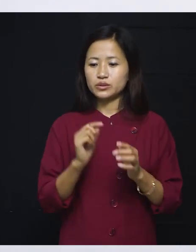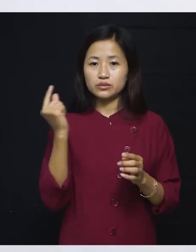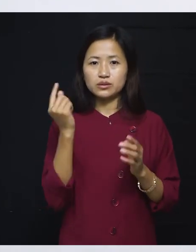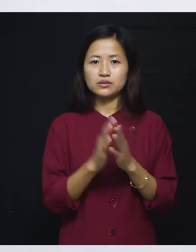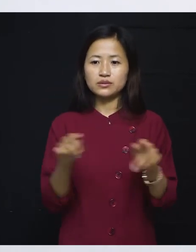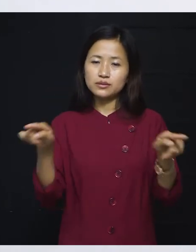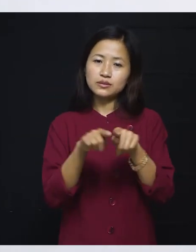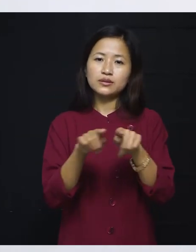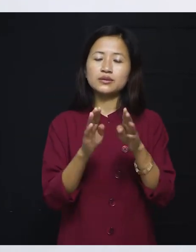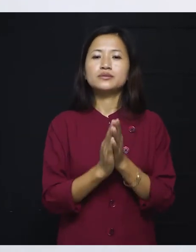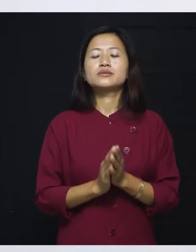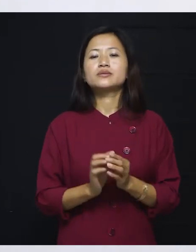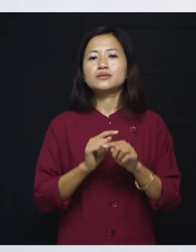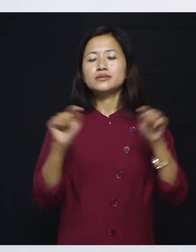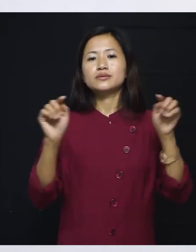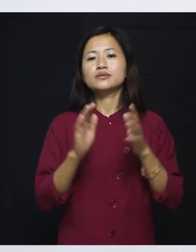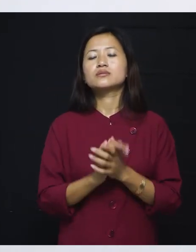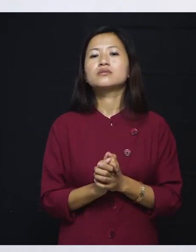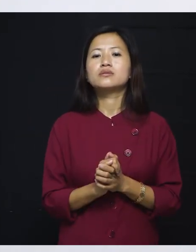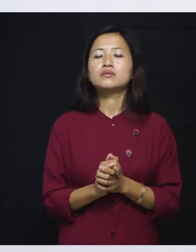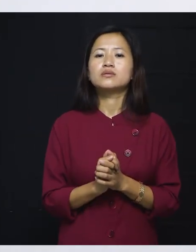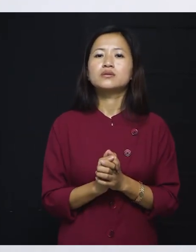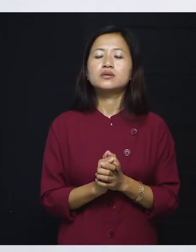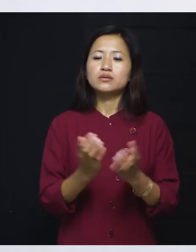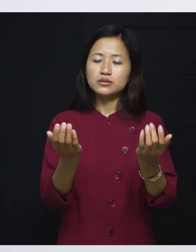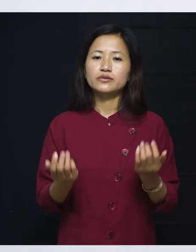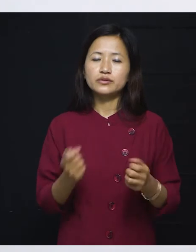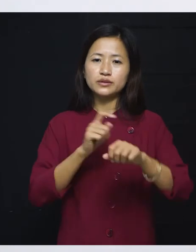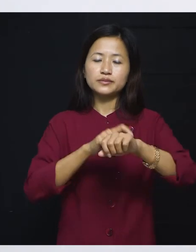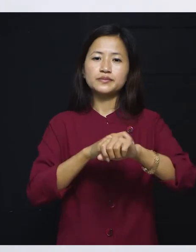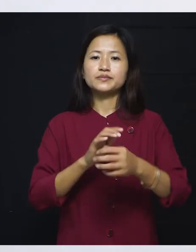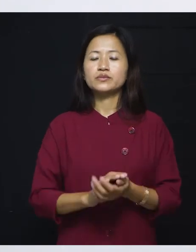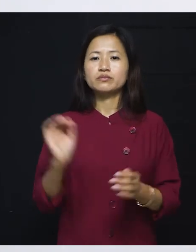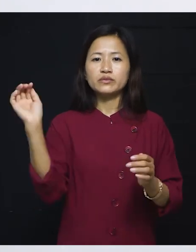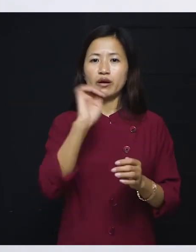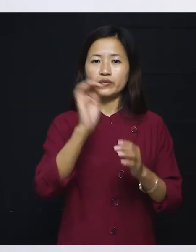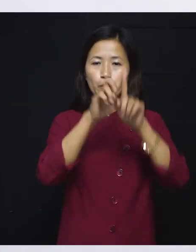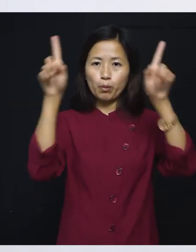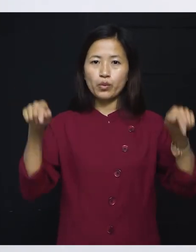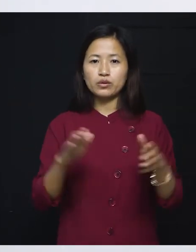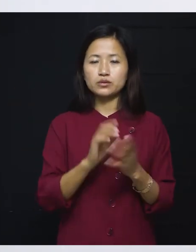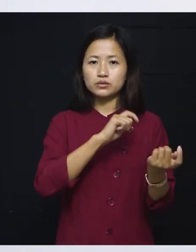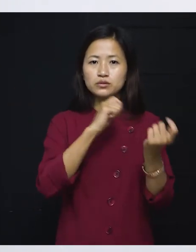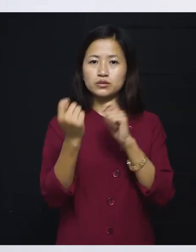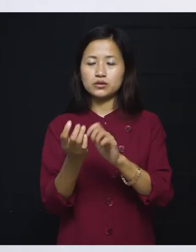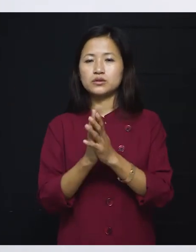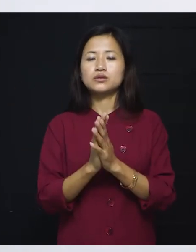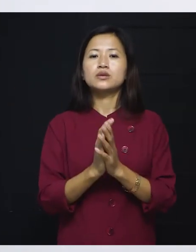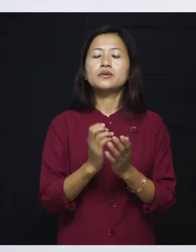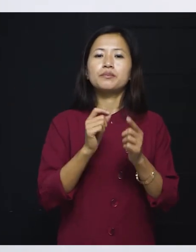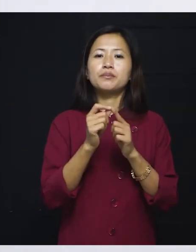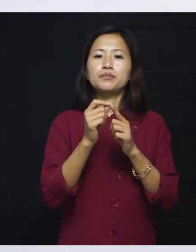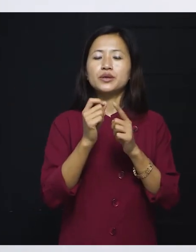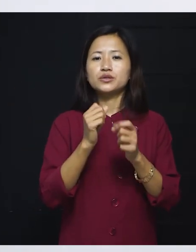sentence again even for the second chapter, okay? In order to save our time, I'm not going to rub the board off. You can just turn your page to page number